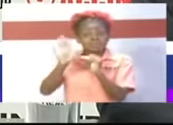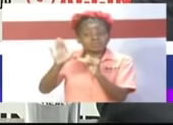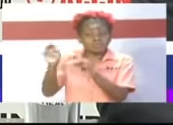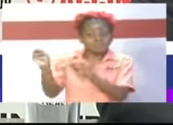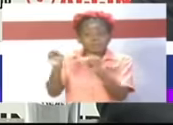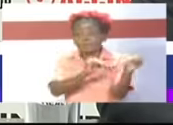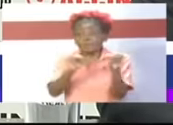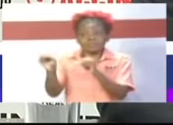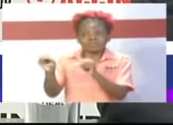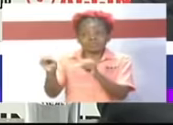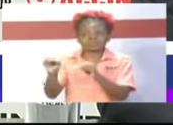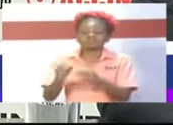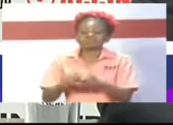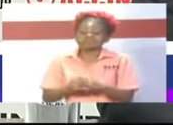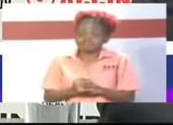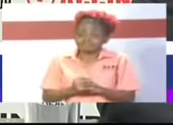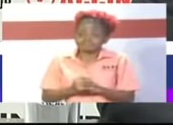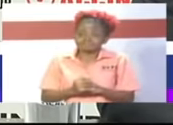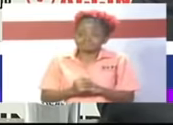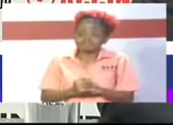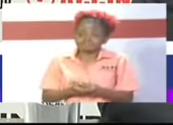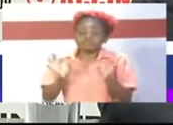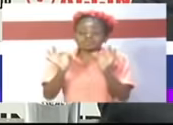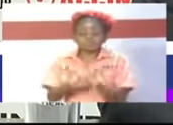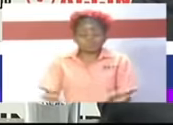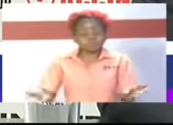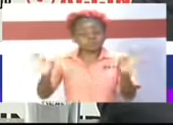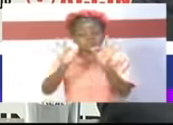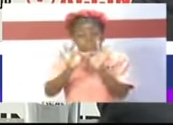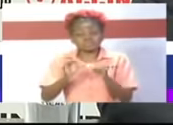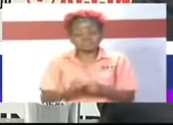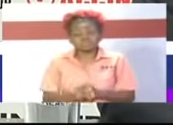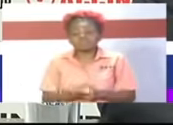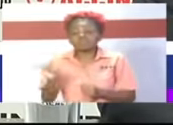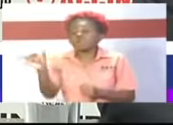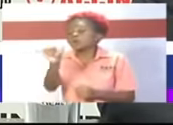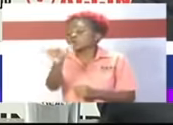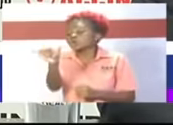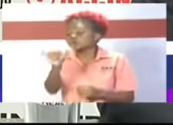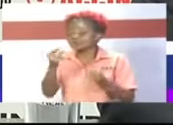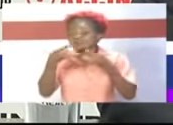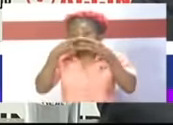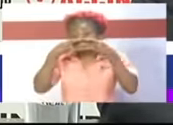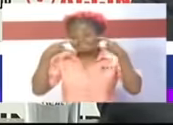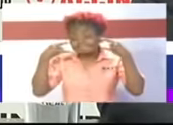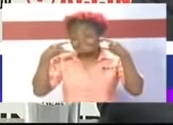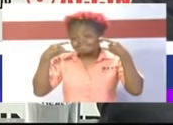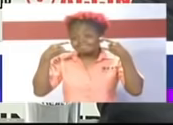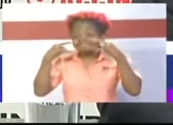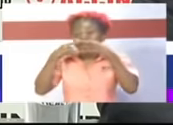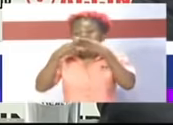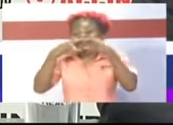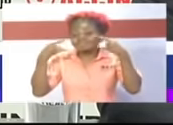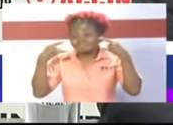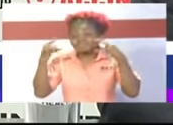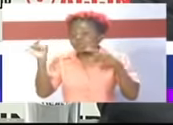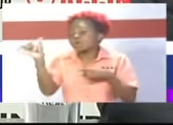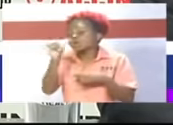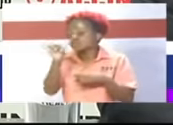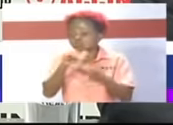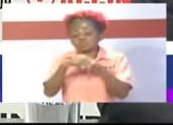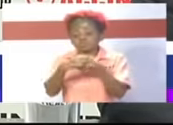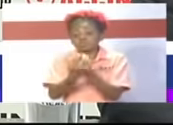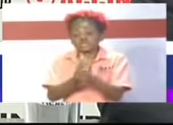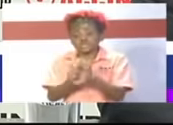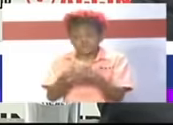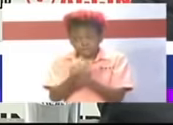to the public health guidelines, by getting vaccinated, by keeping masks on both in enclosed areas and in vehicles, etc. These